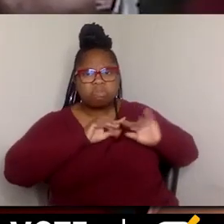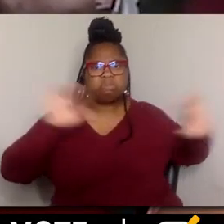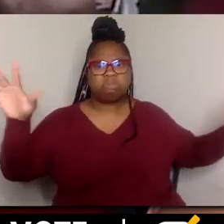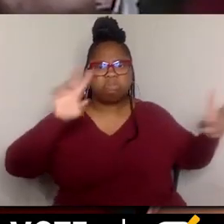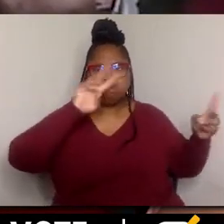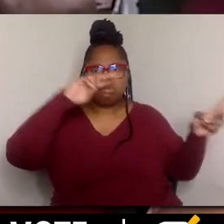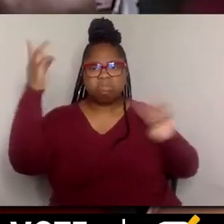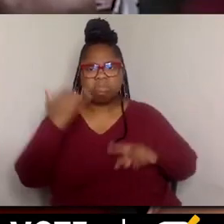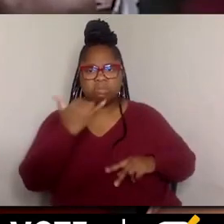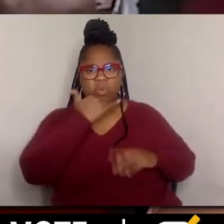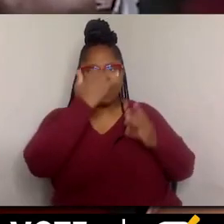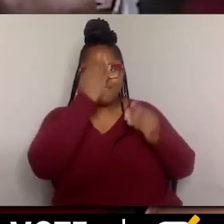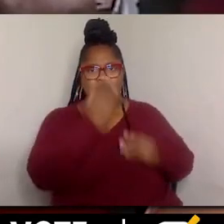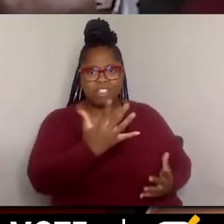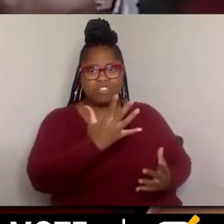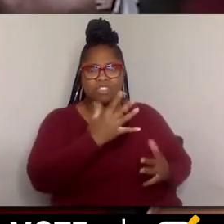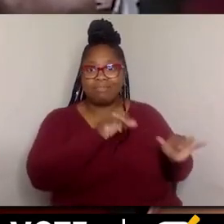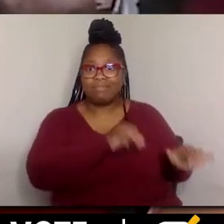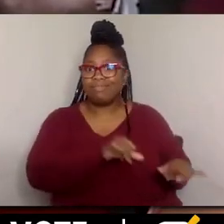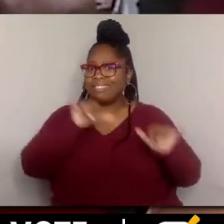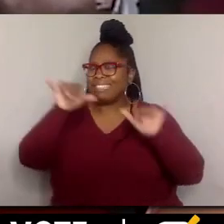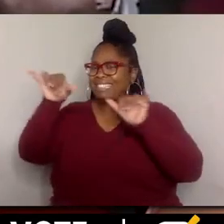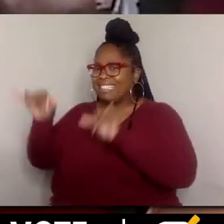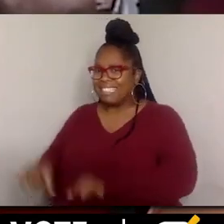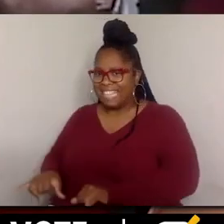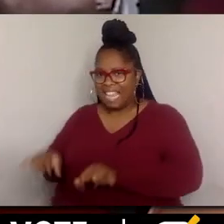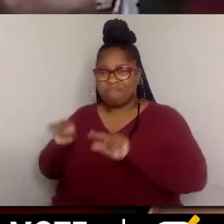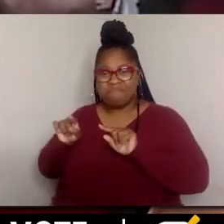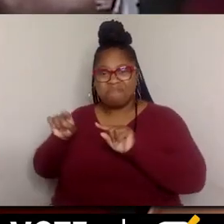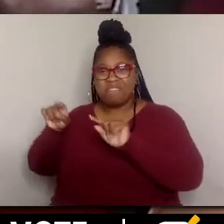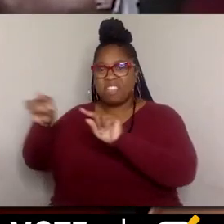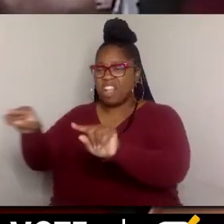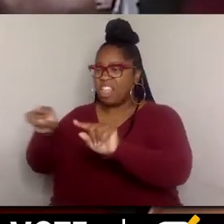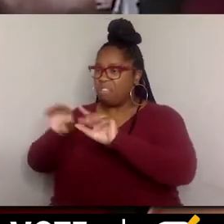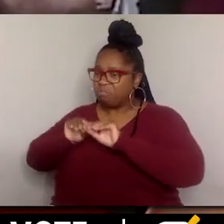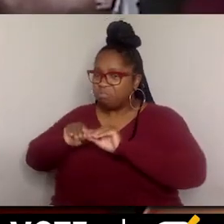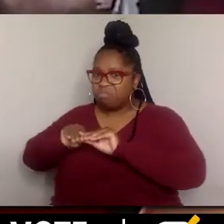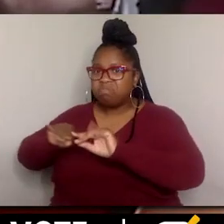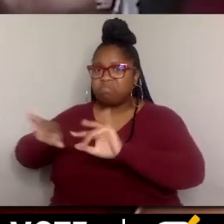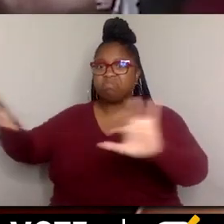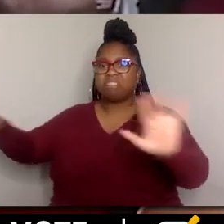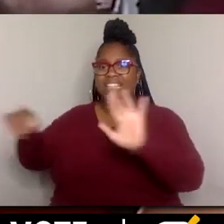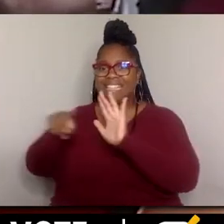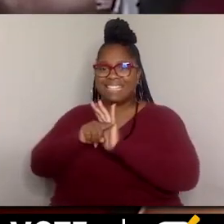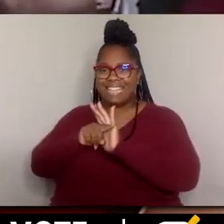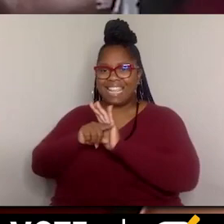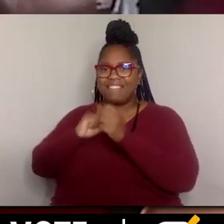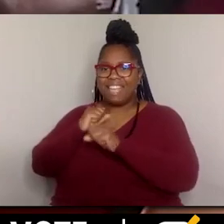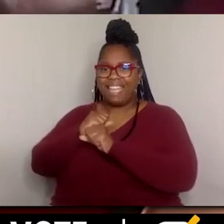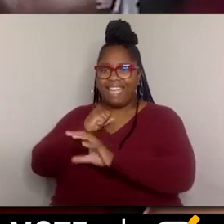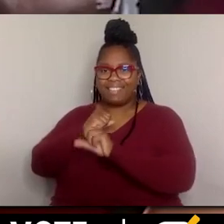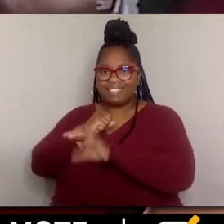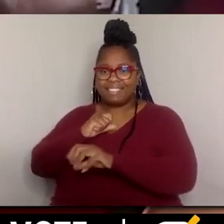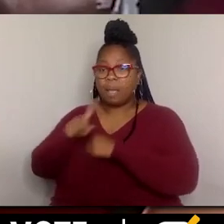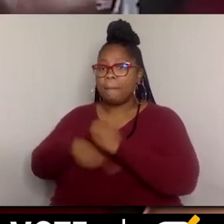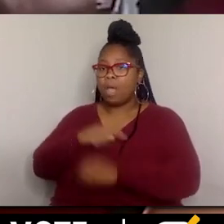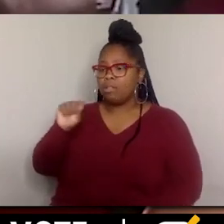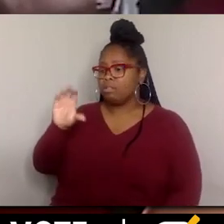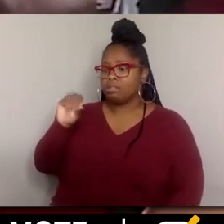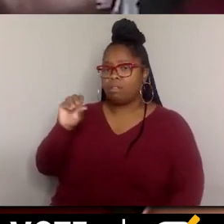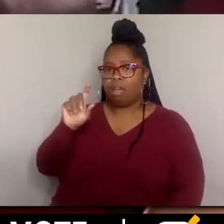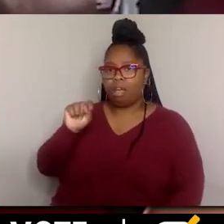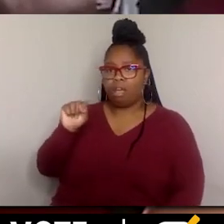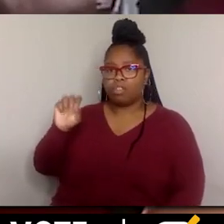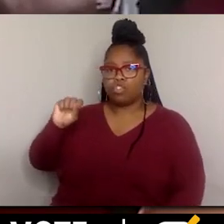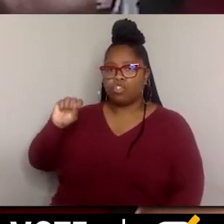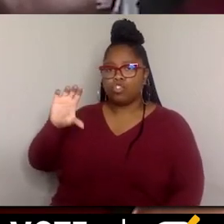the spending to spread negative ads about our school board candidates, Scott Schmirelson and Patty